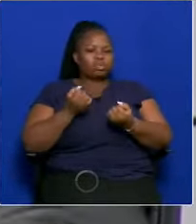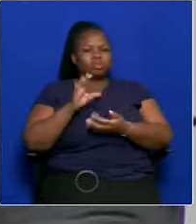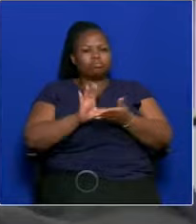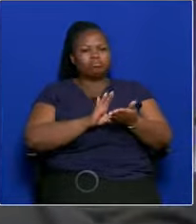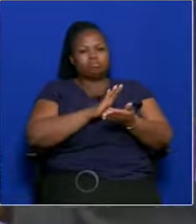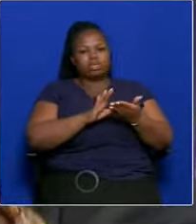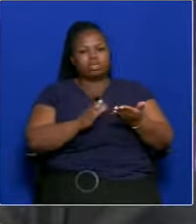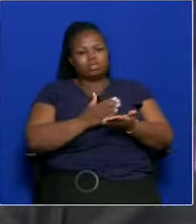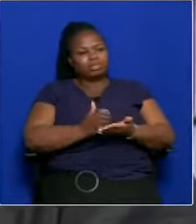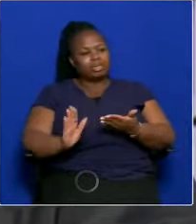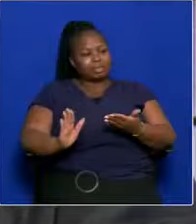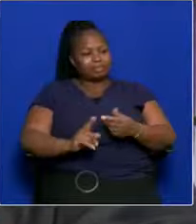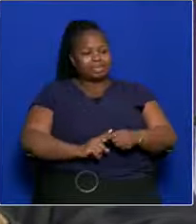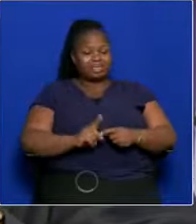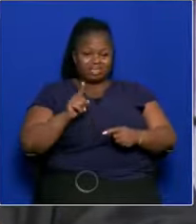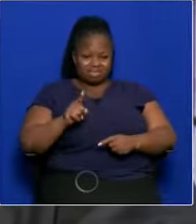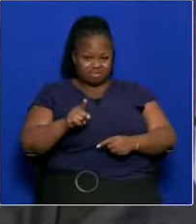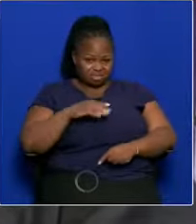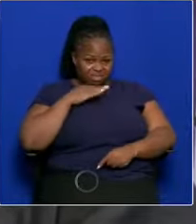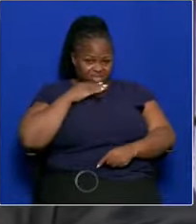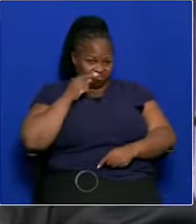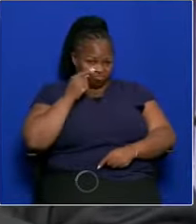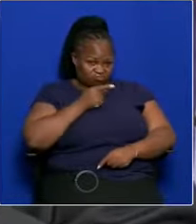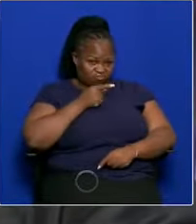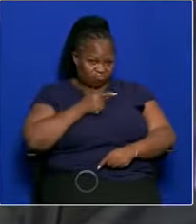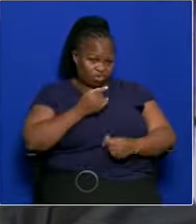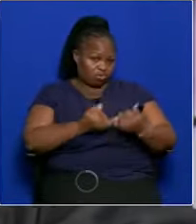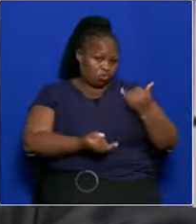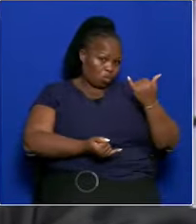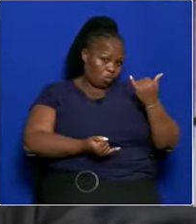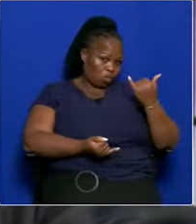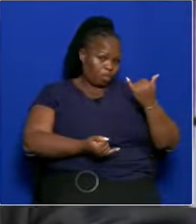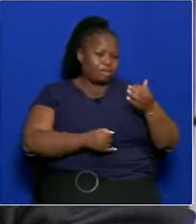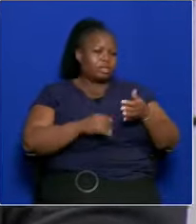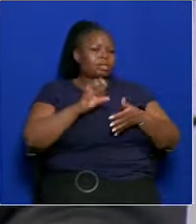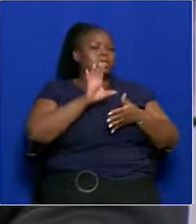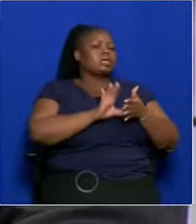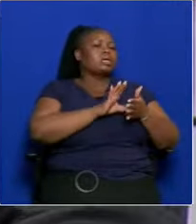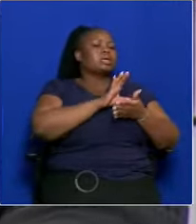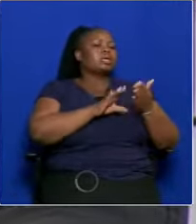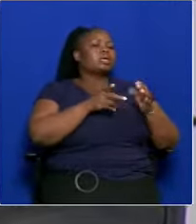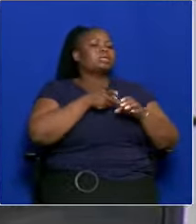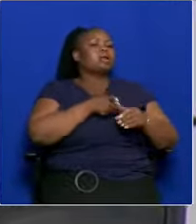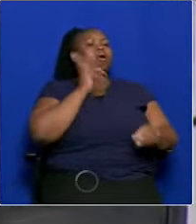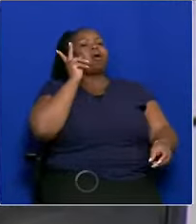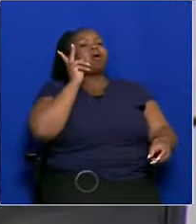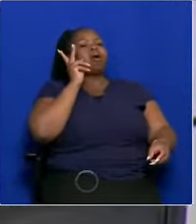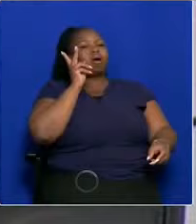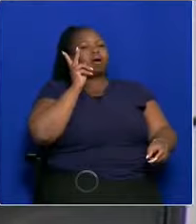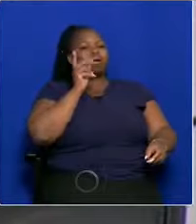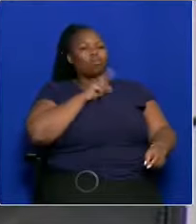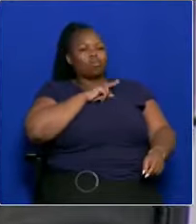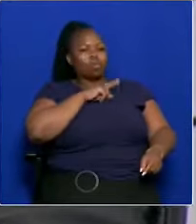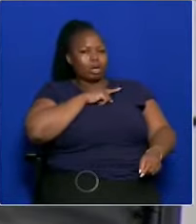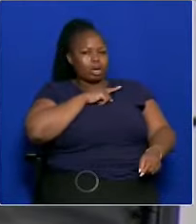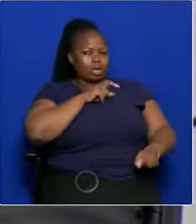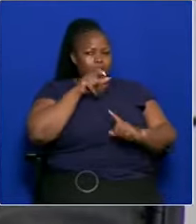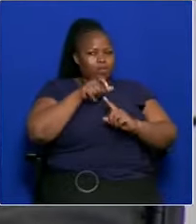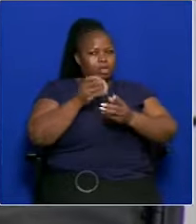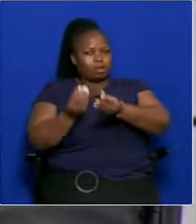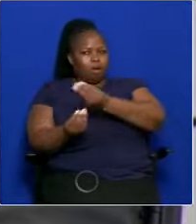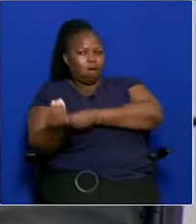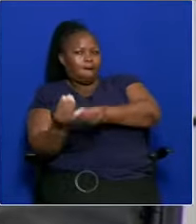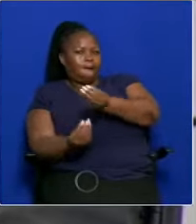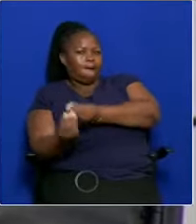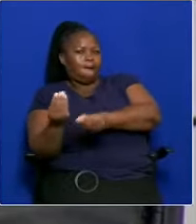there is wrongdoing. They were withdrawn not on merit, because somebody has put a hand into